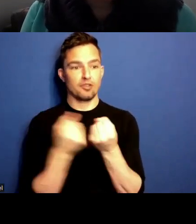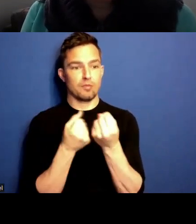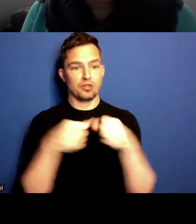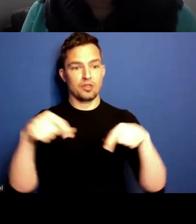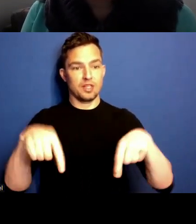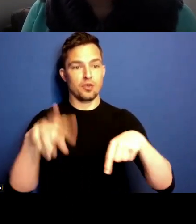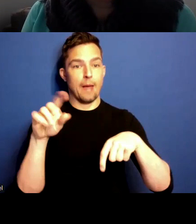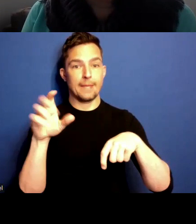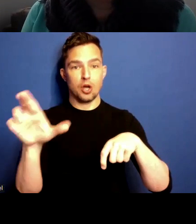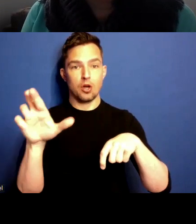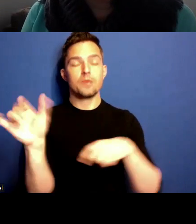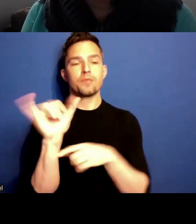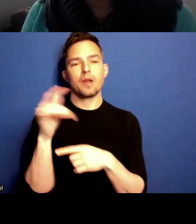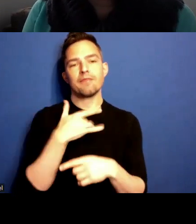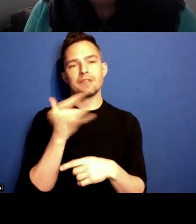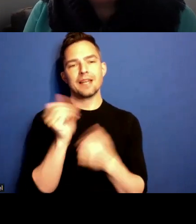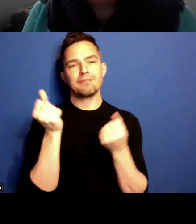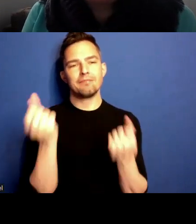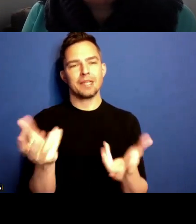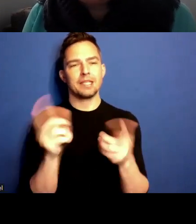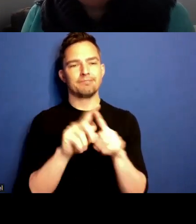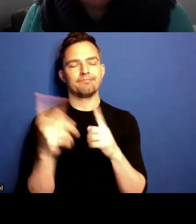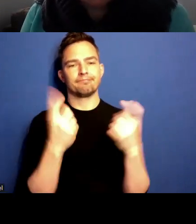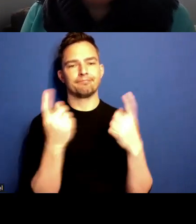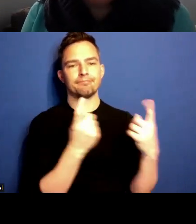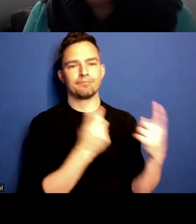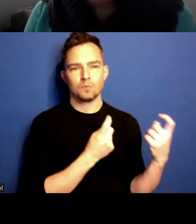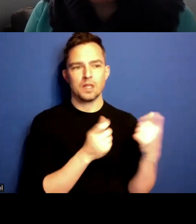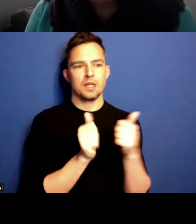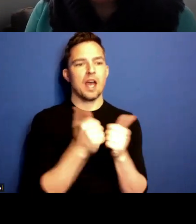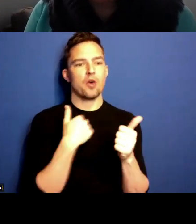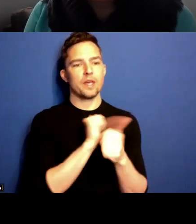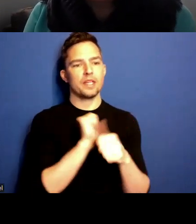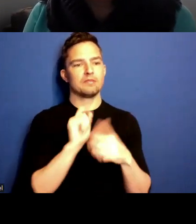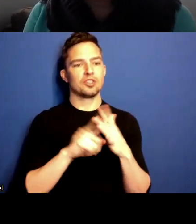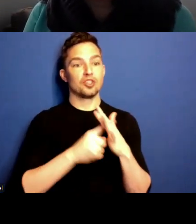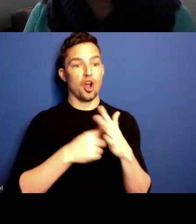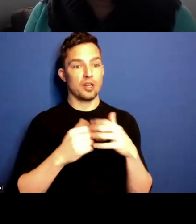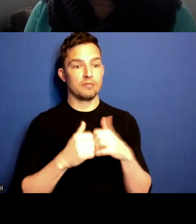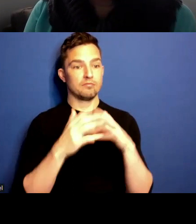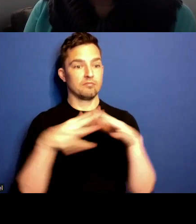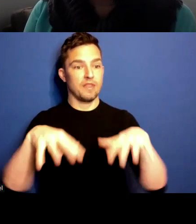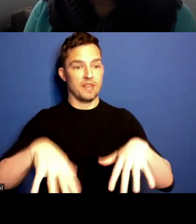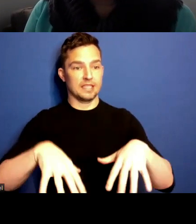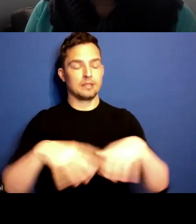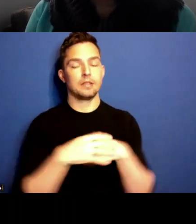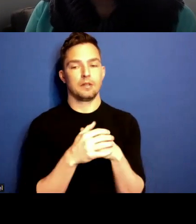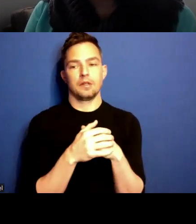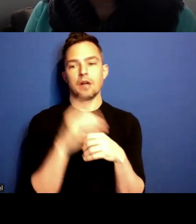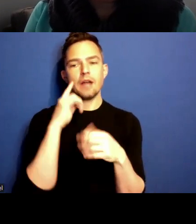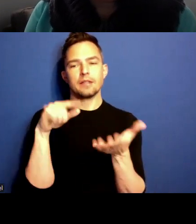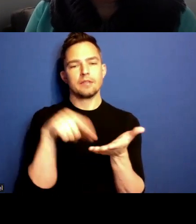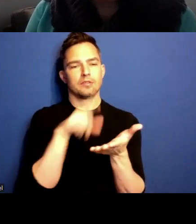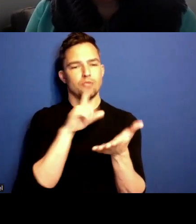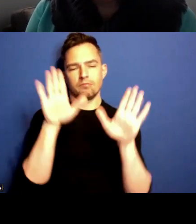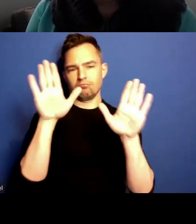I have fielded a number of inquiries about how we kind of got this started, and I think that this is a